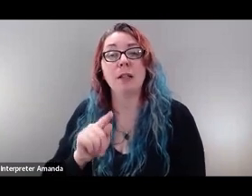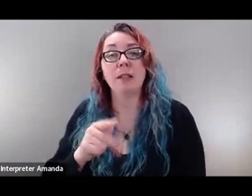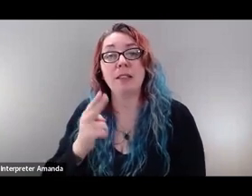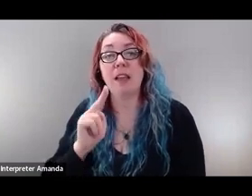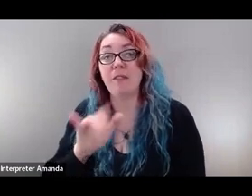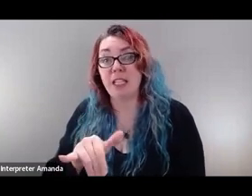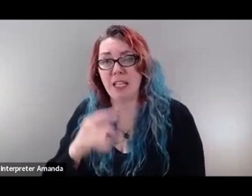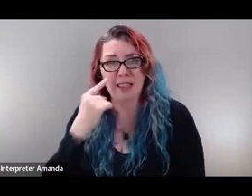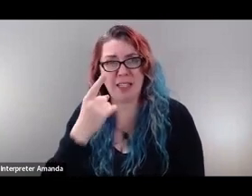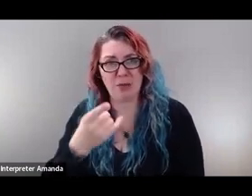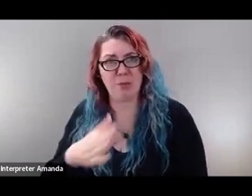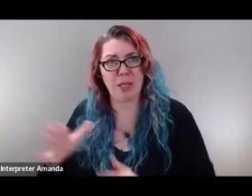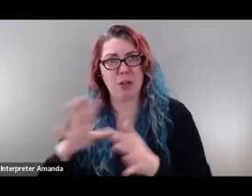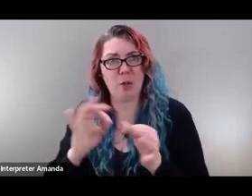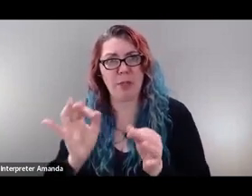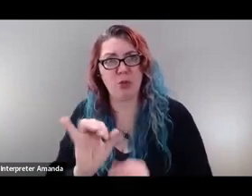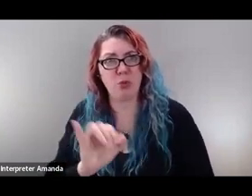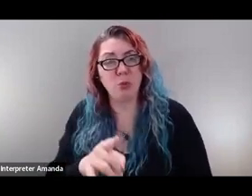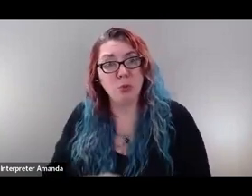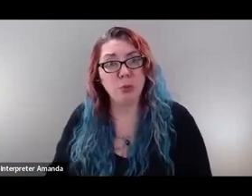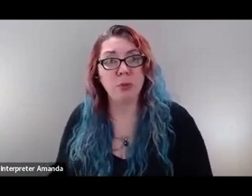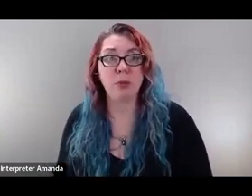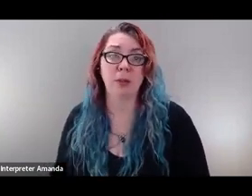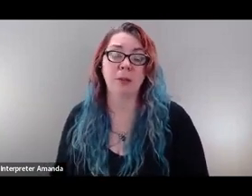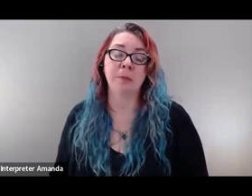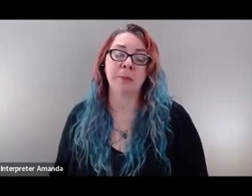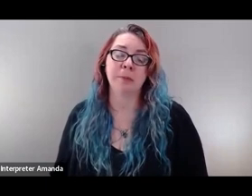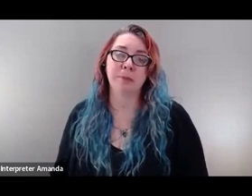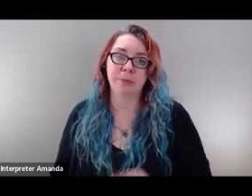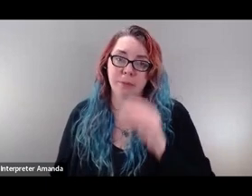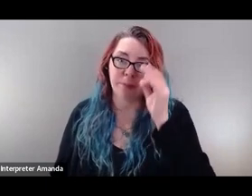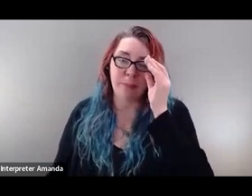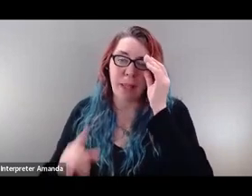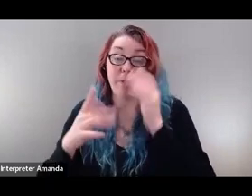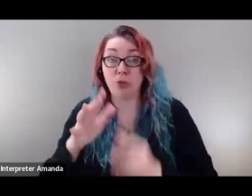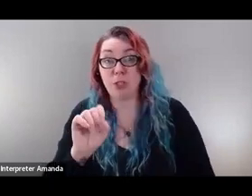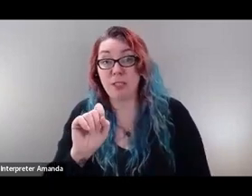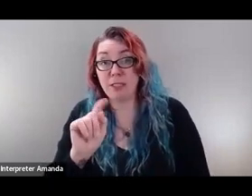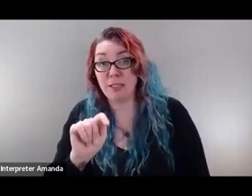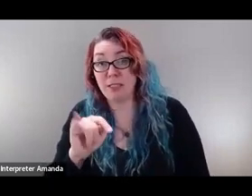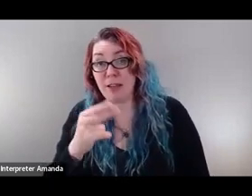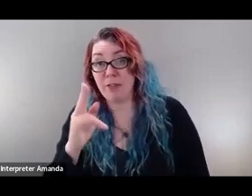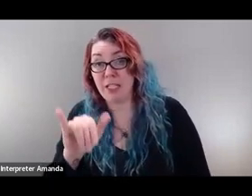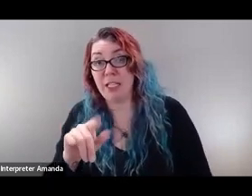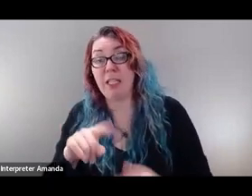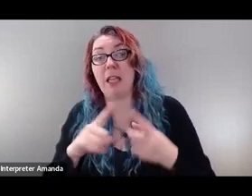your hand raised. So maybe we can go with Stephany if you have something to add, and then we can go to Anju.